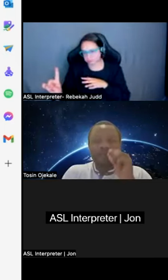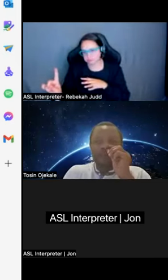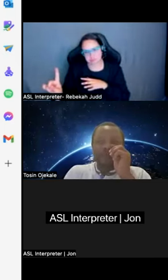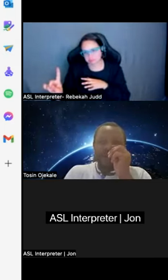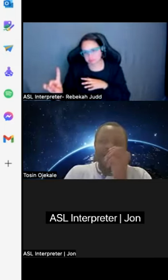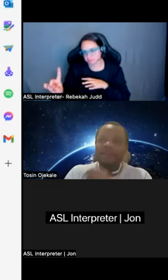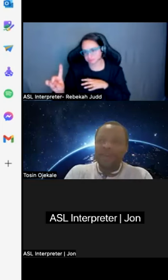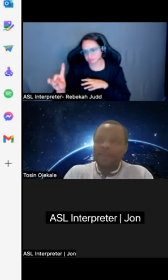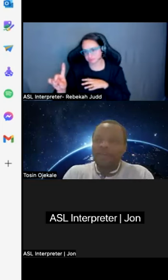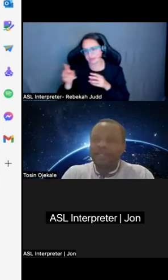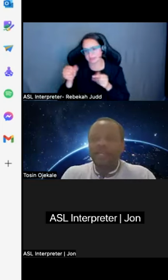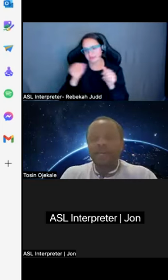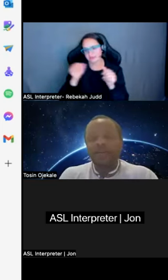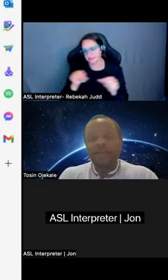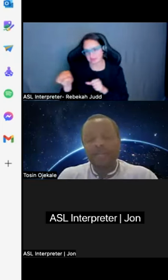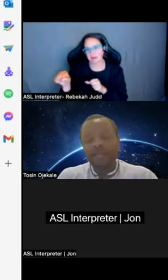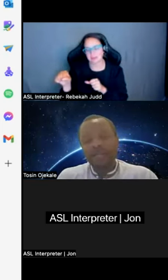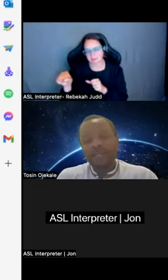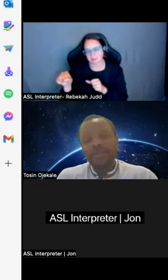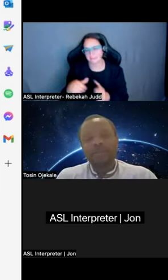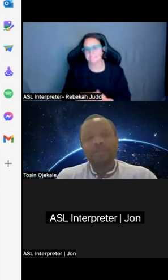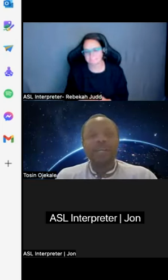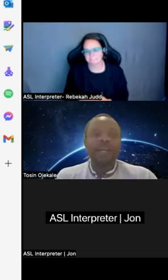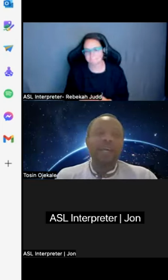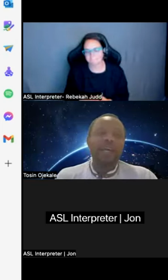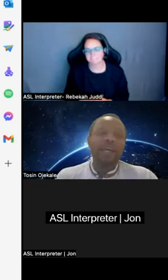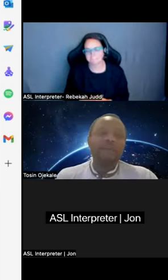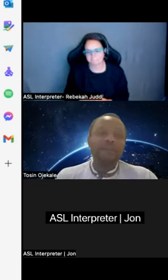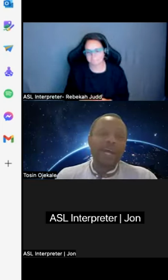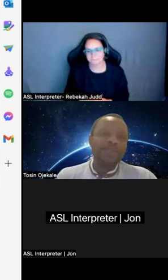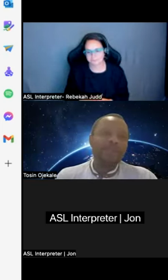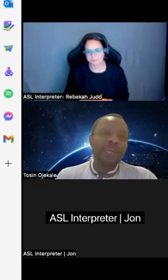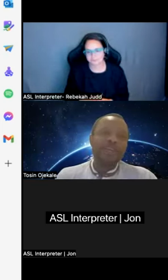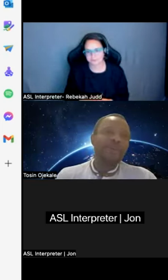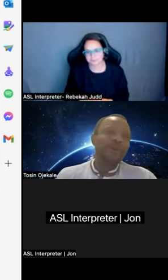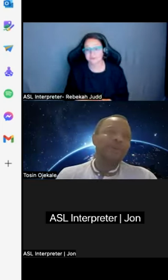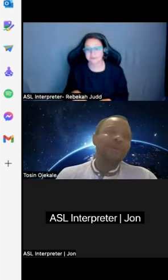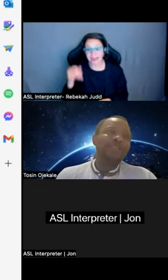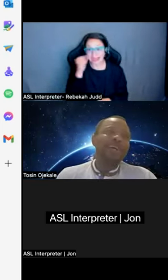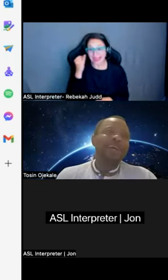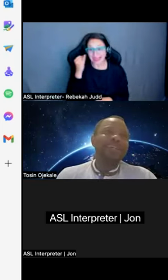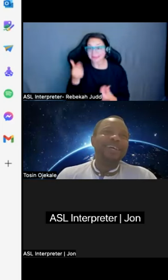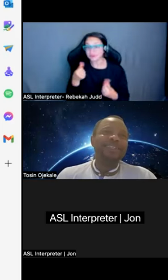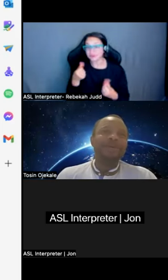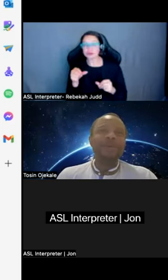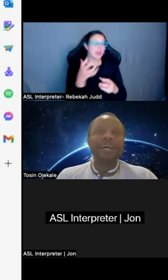possible from the fire environment, okay? So if you try to be a hero, you can, someone can